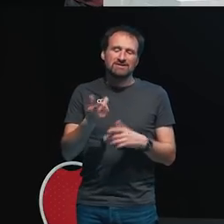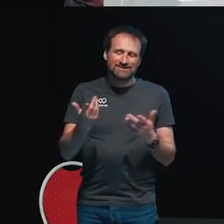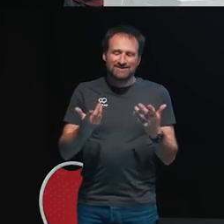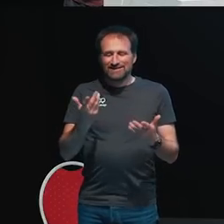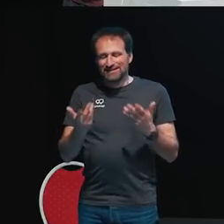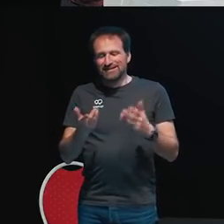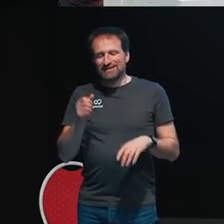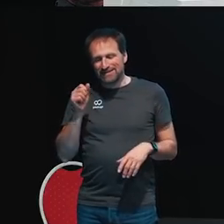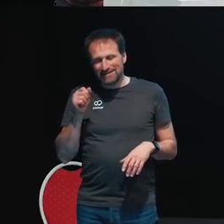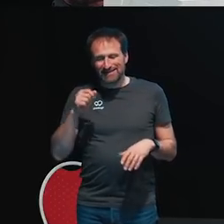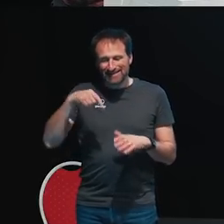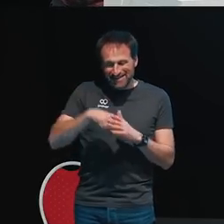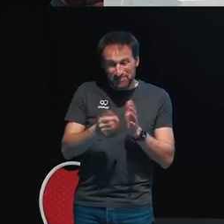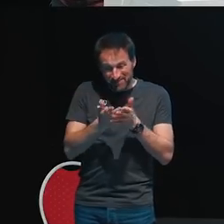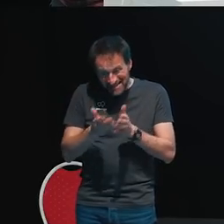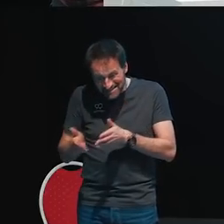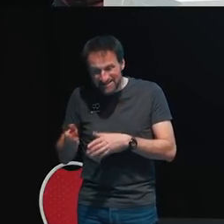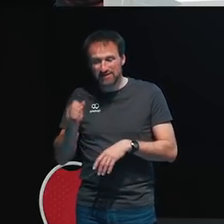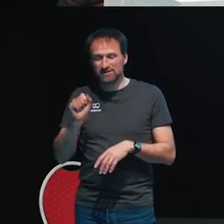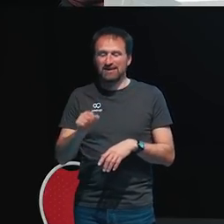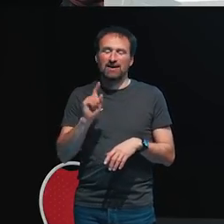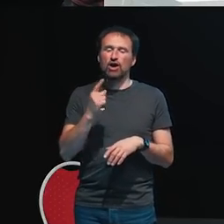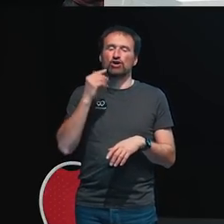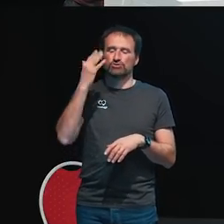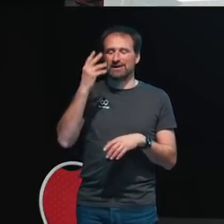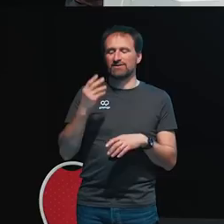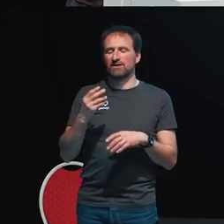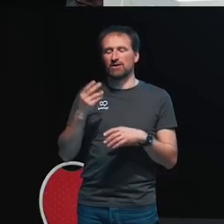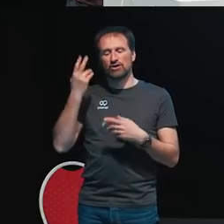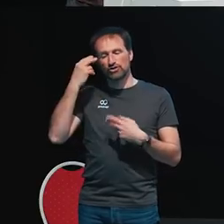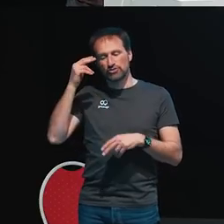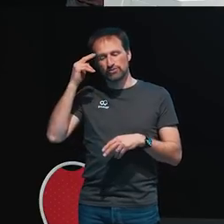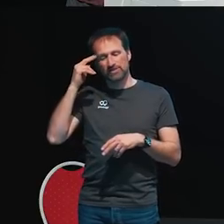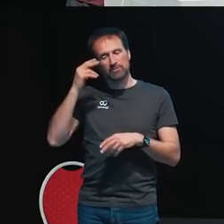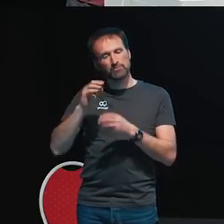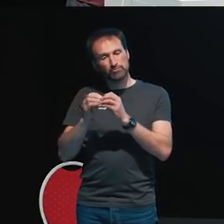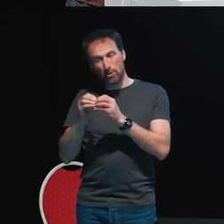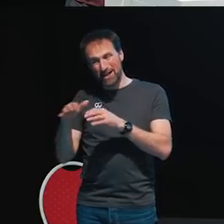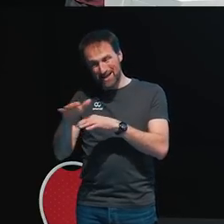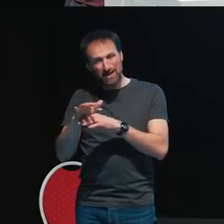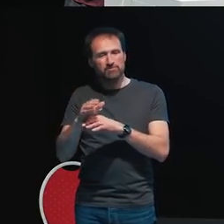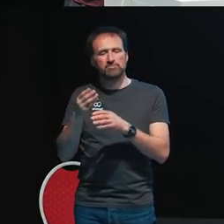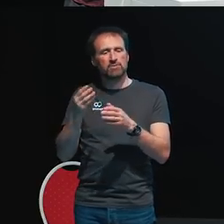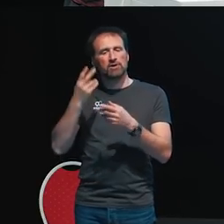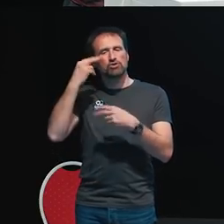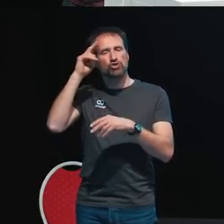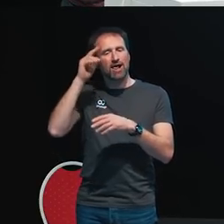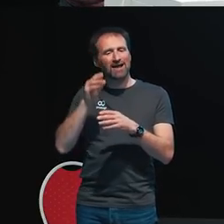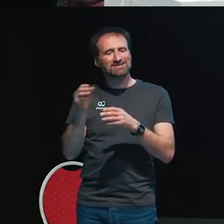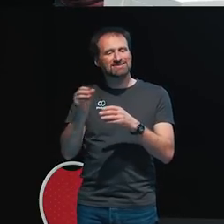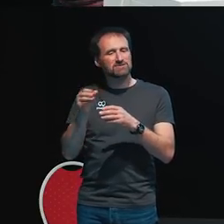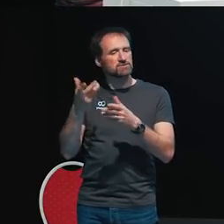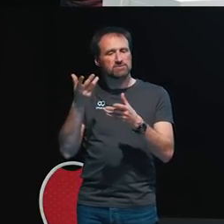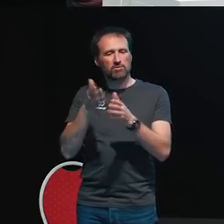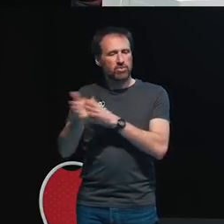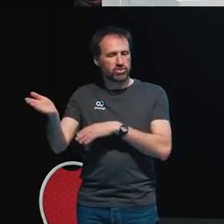surface later on. So the alternatives are to pre-process the data before you work for it and make it work with it and make it more